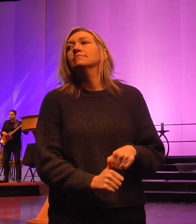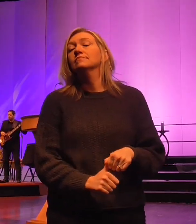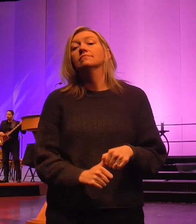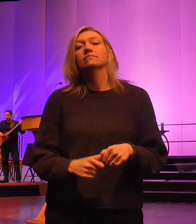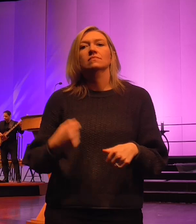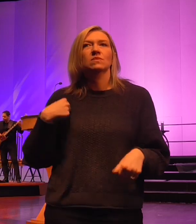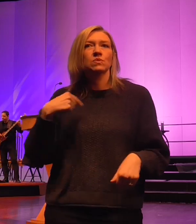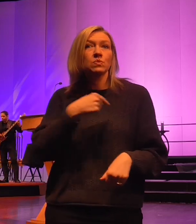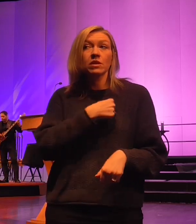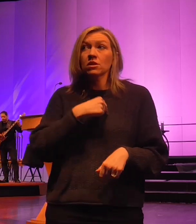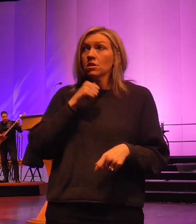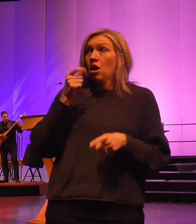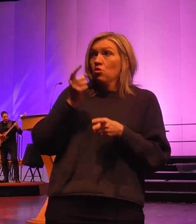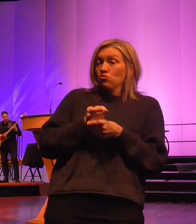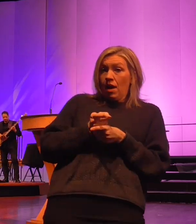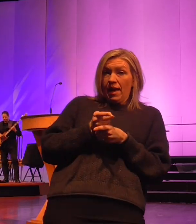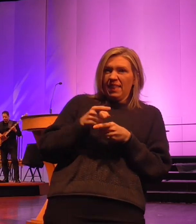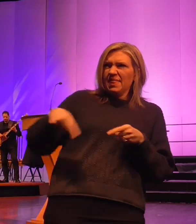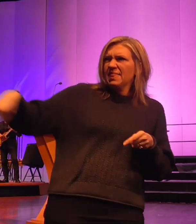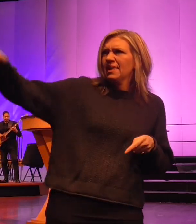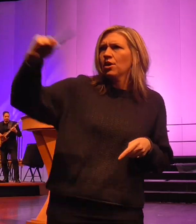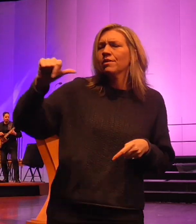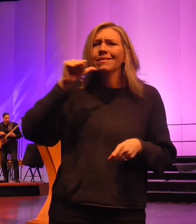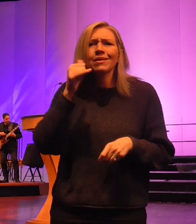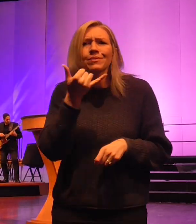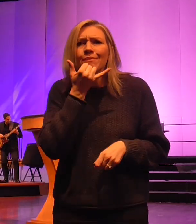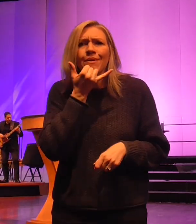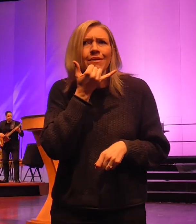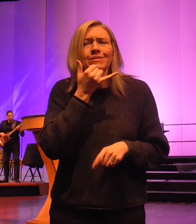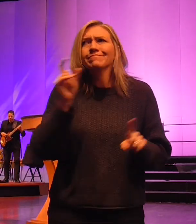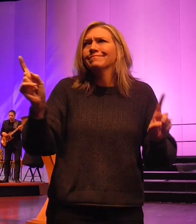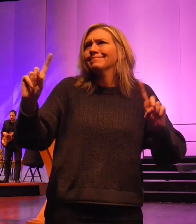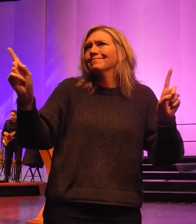We're not right and they're not wrong.